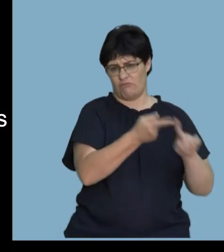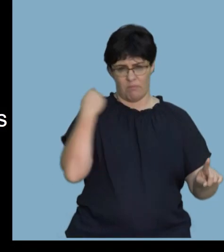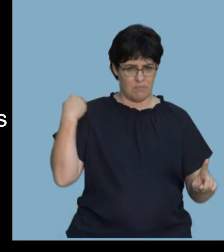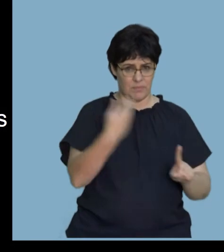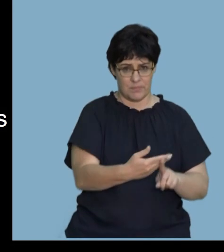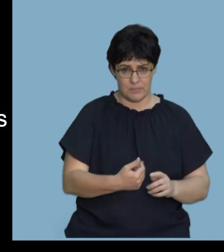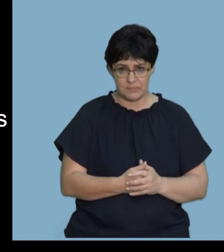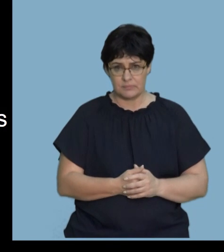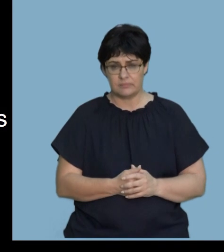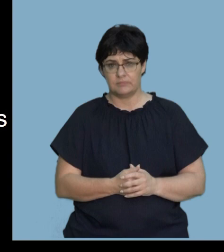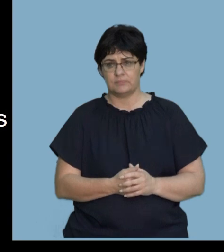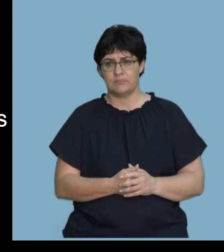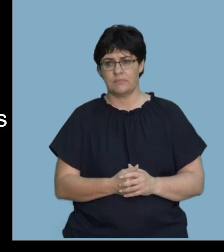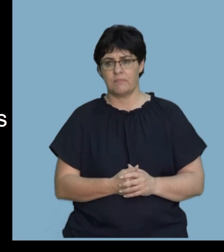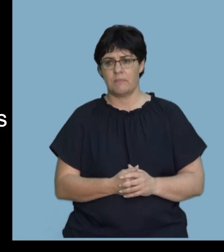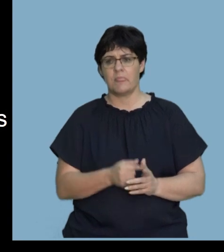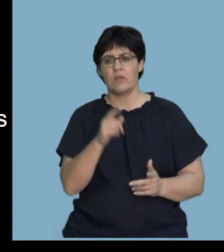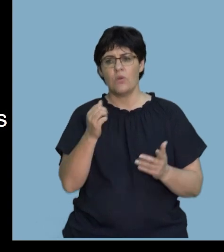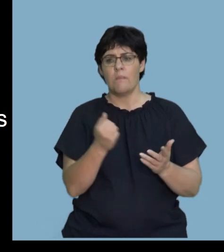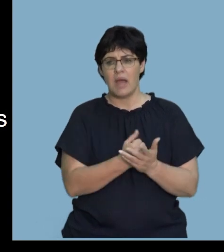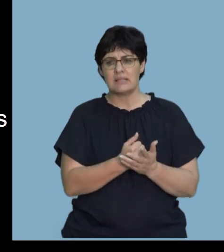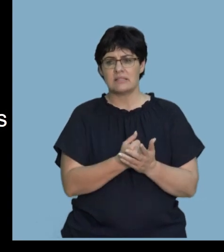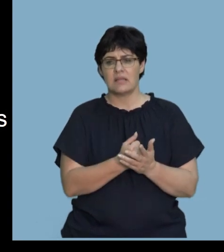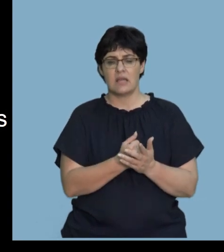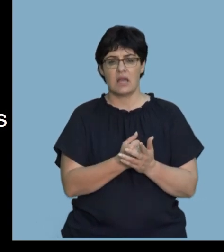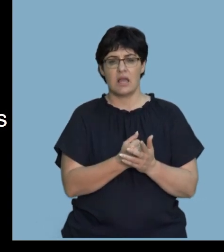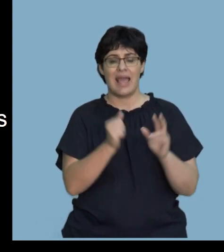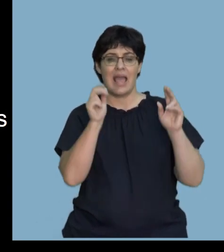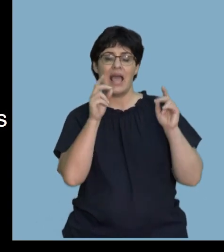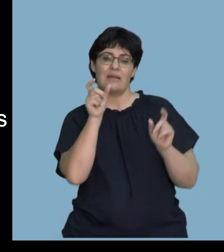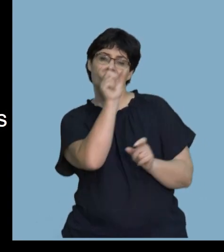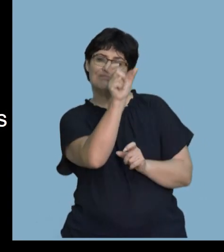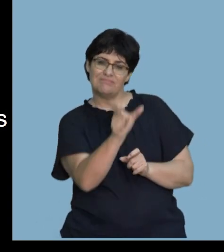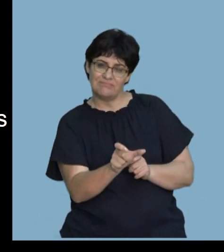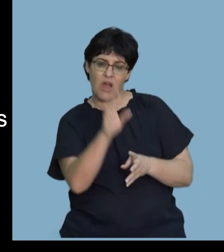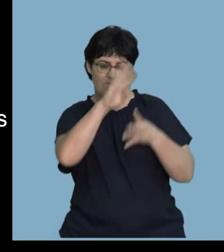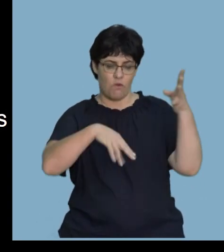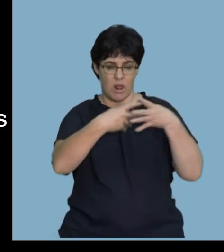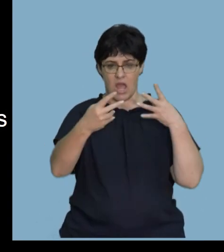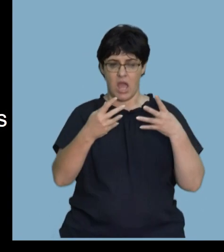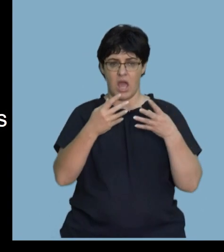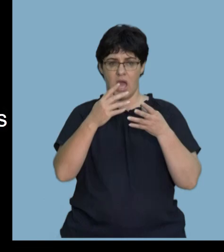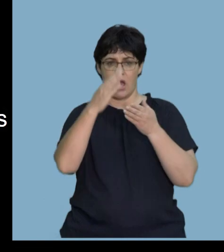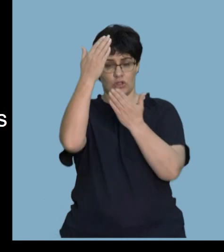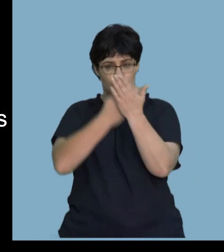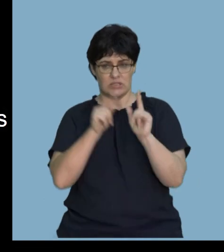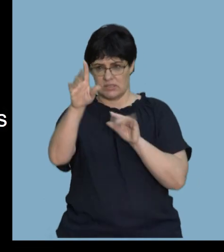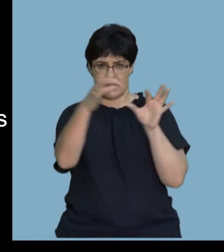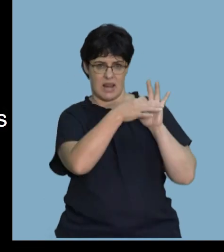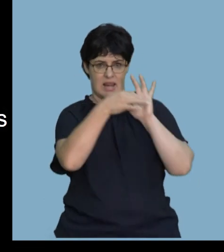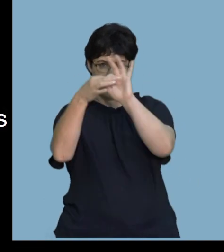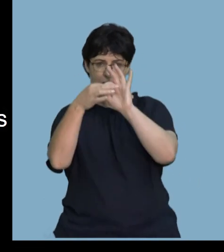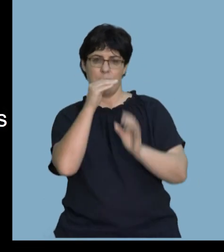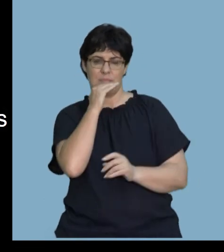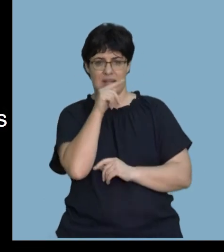so and then you must link your definitions to the formula sheet. Okay, so the formula sheet is something that you need also